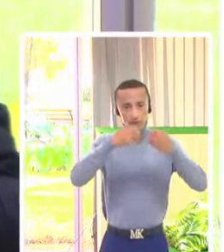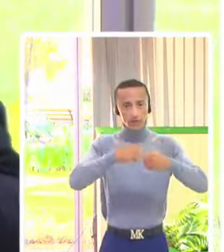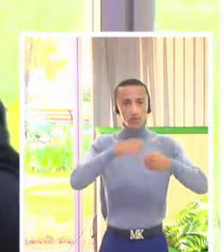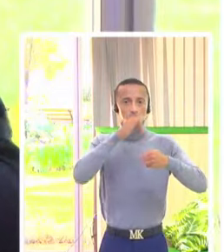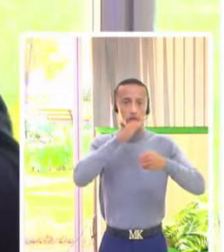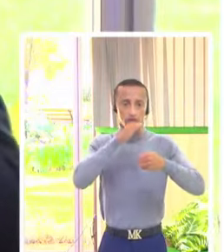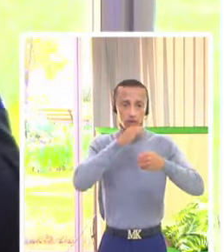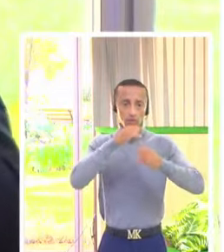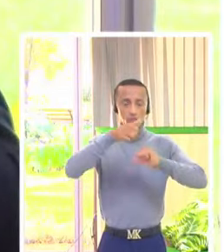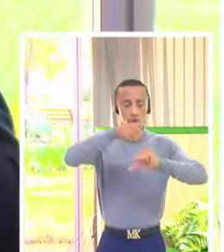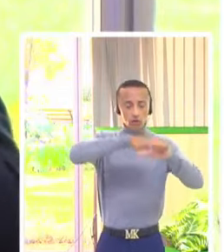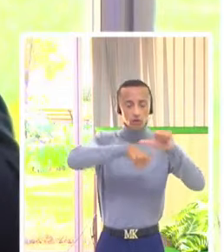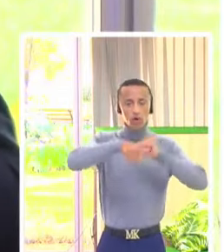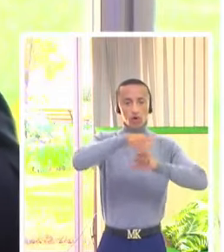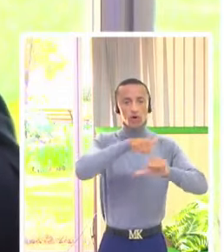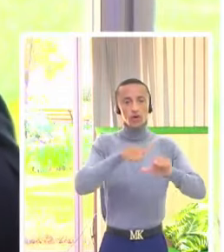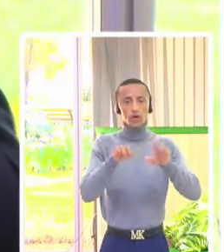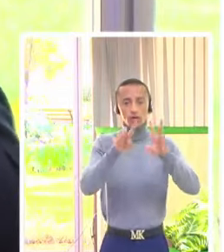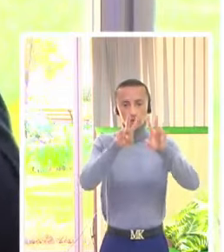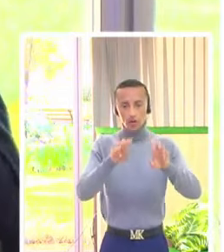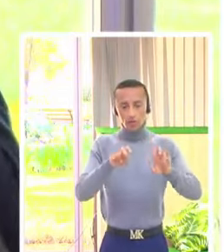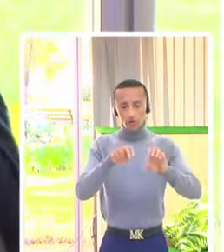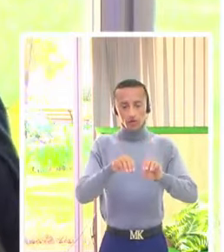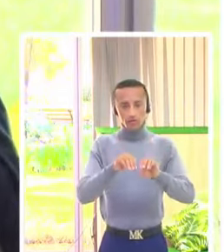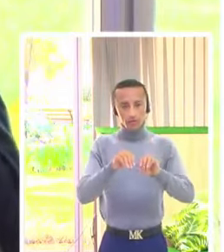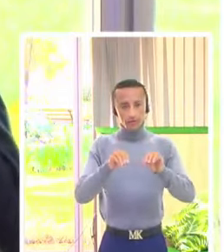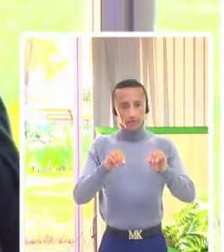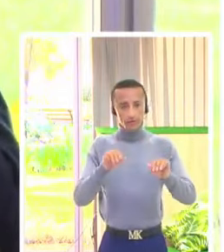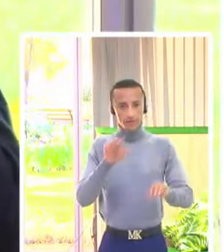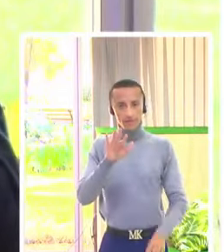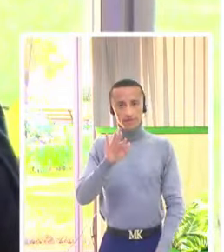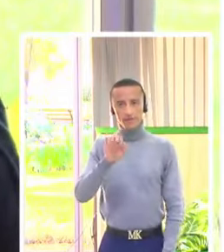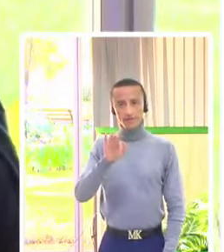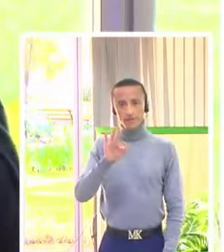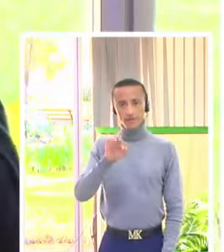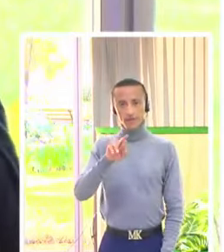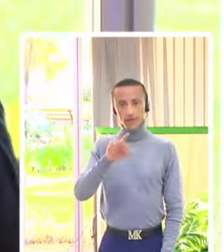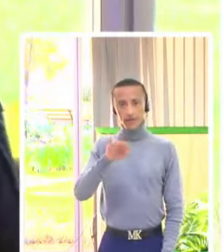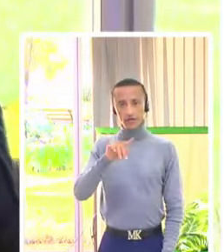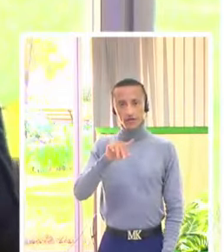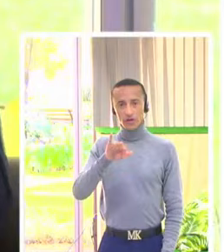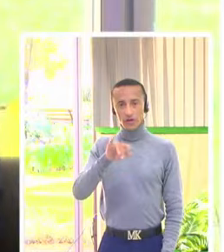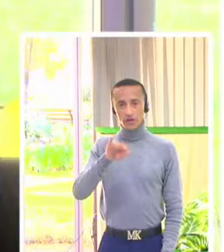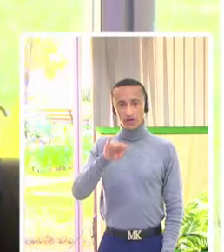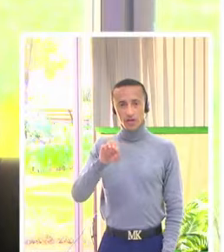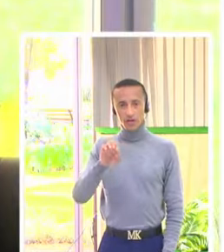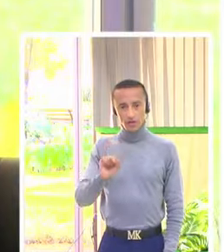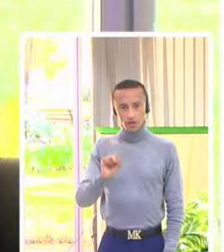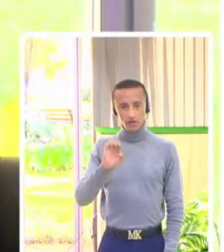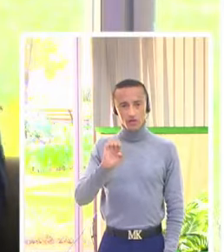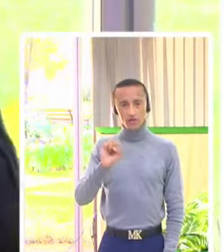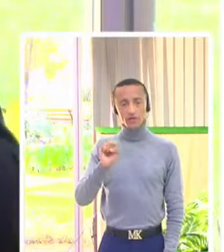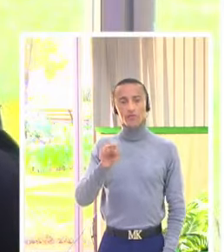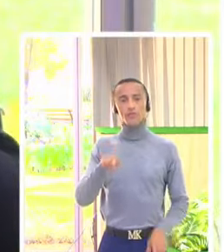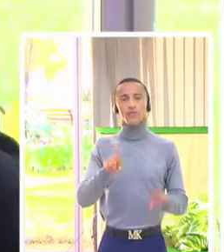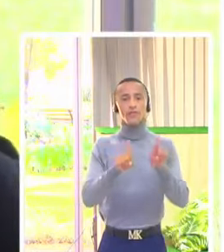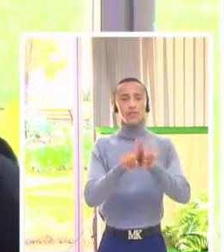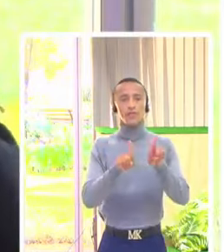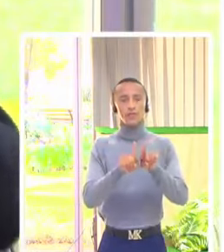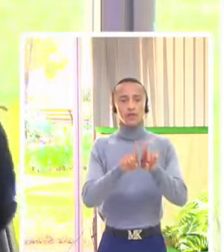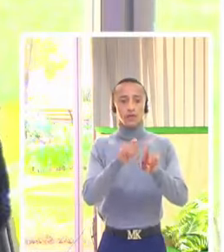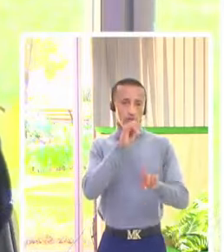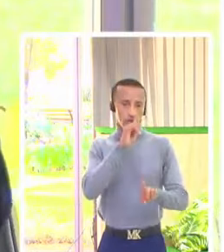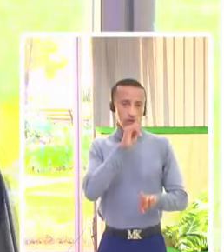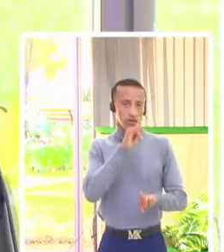was very, I mean, I'm on record, but it was really, really difficult. Because fertilizer subsidy is very